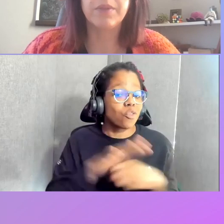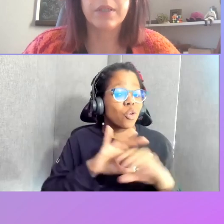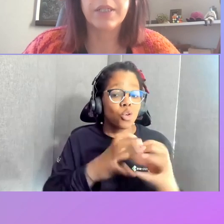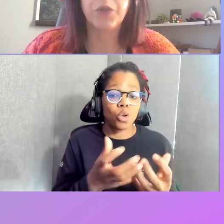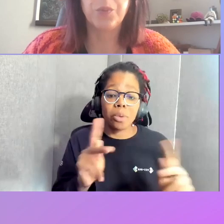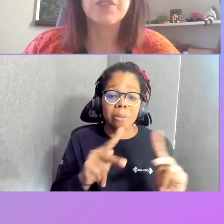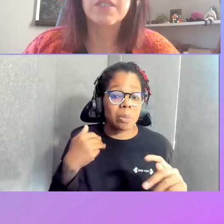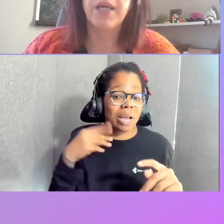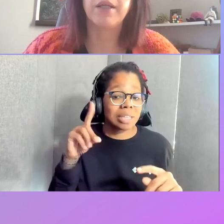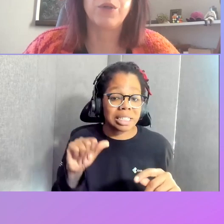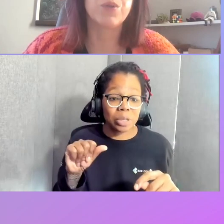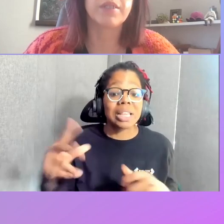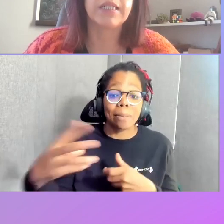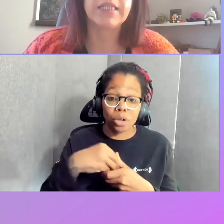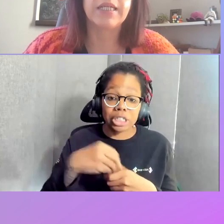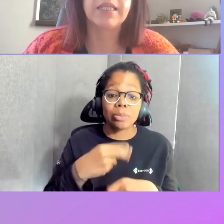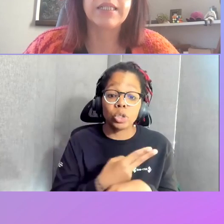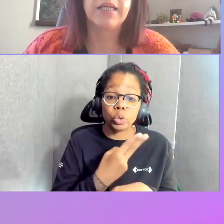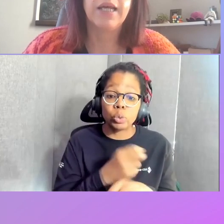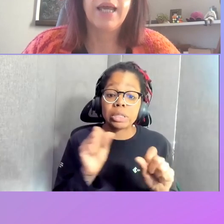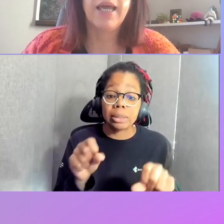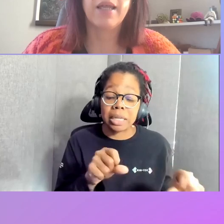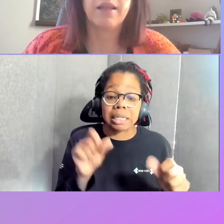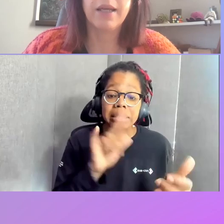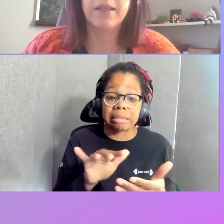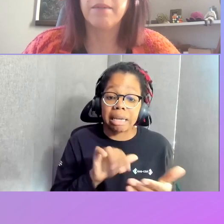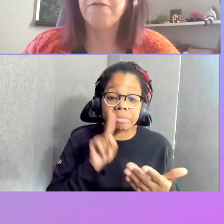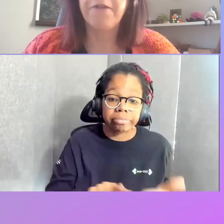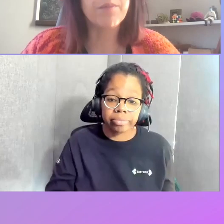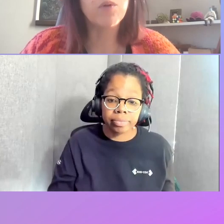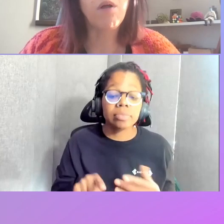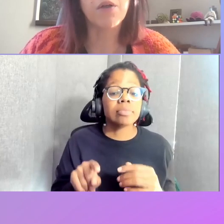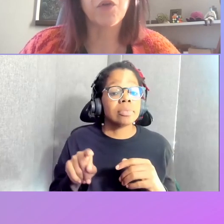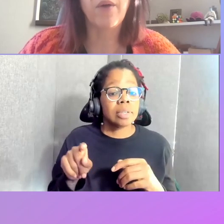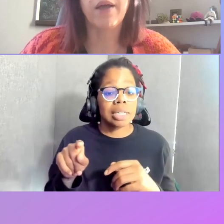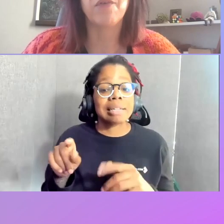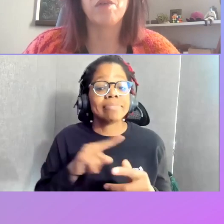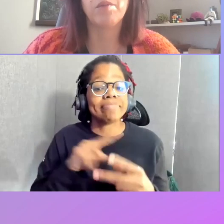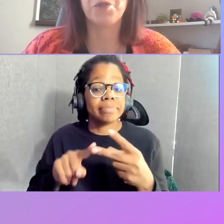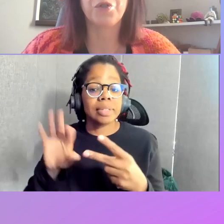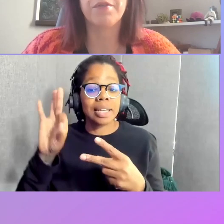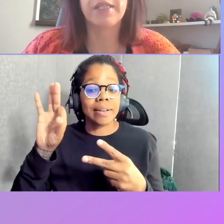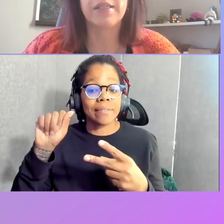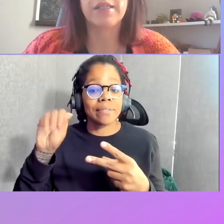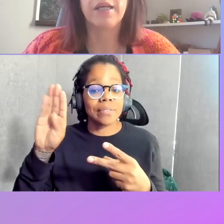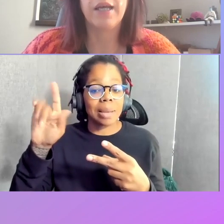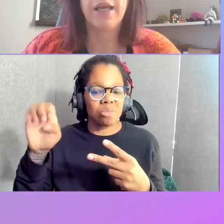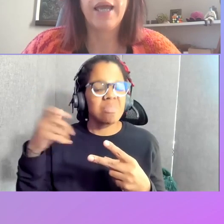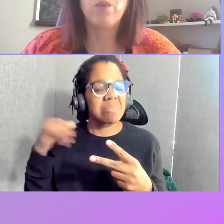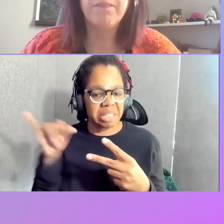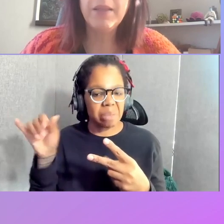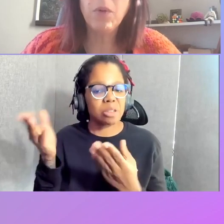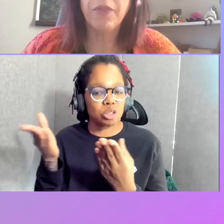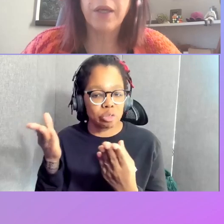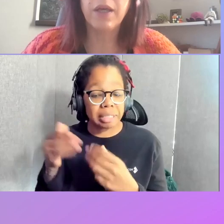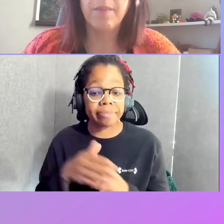people with disabilities who participate in usability studies. And like them, Fable also has similar services.